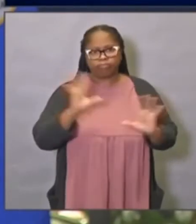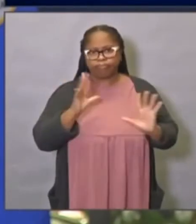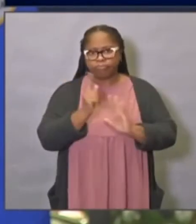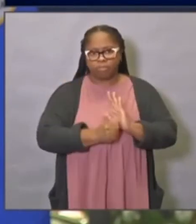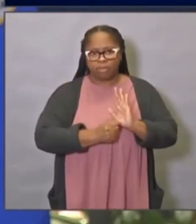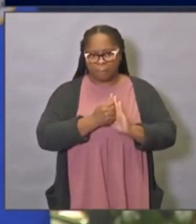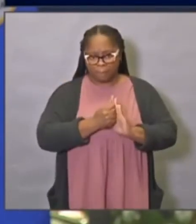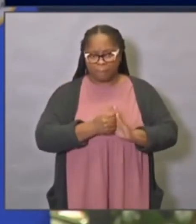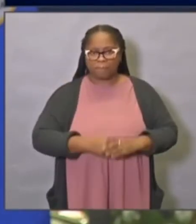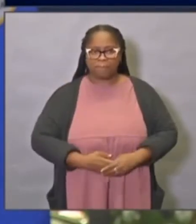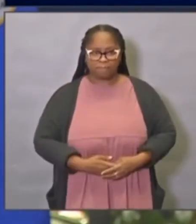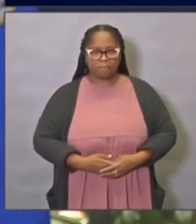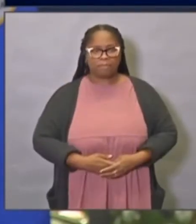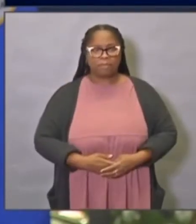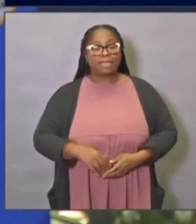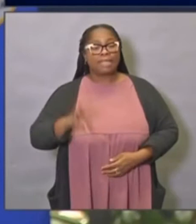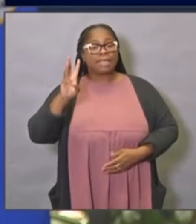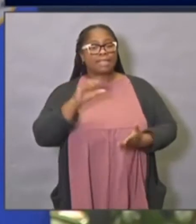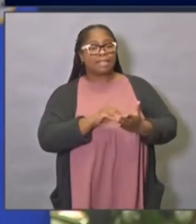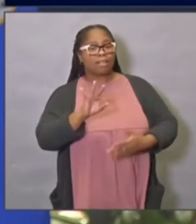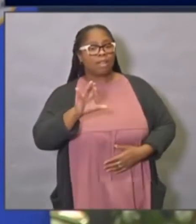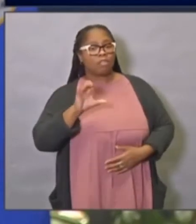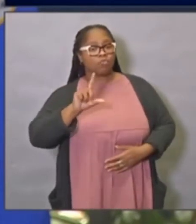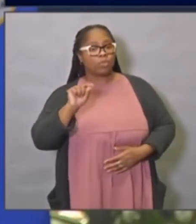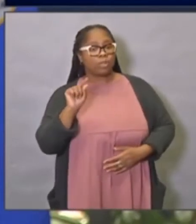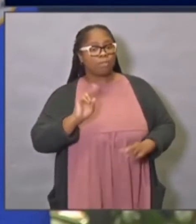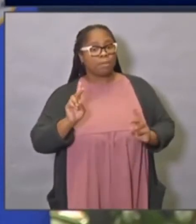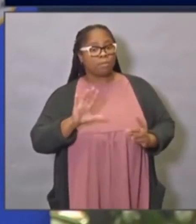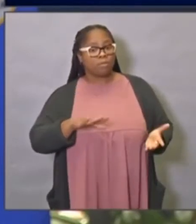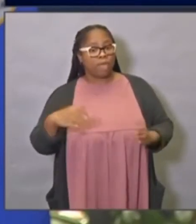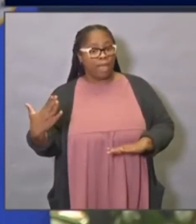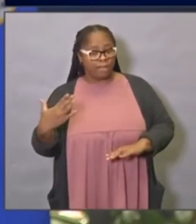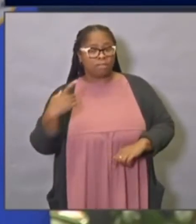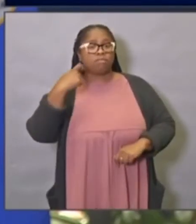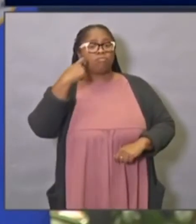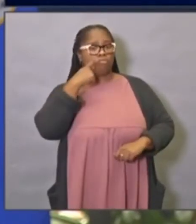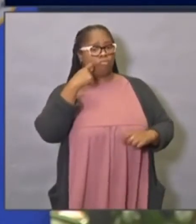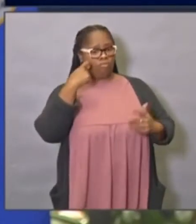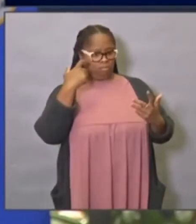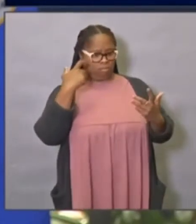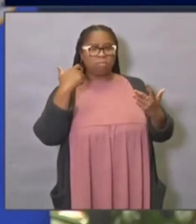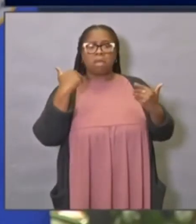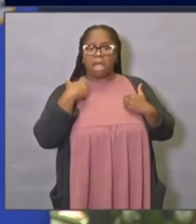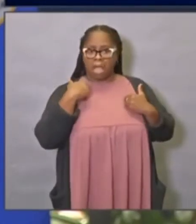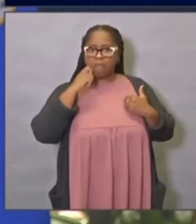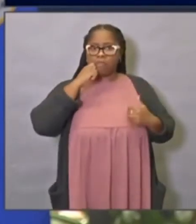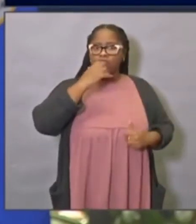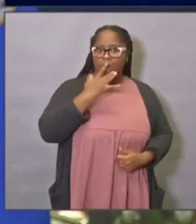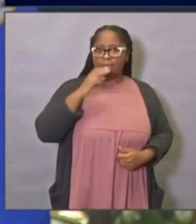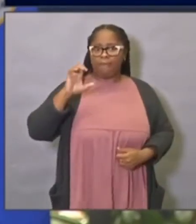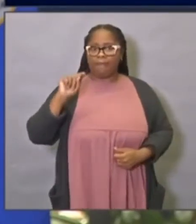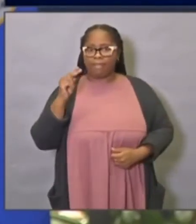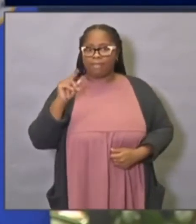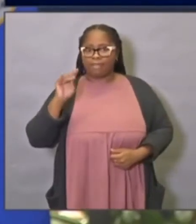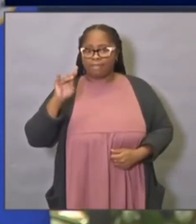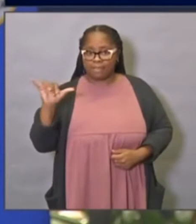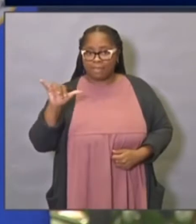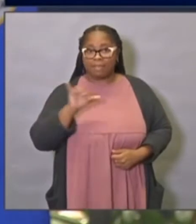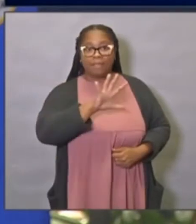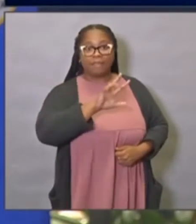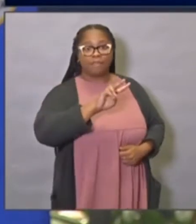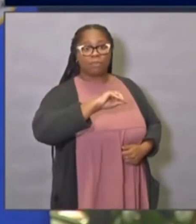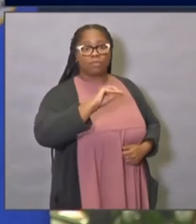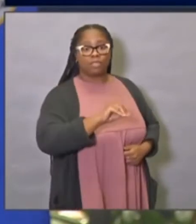the 6,920 people who have passed away where race and ethnicity has been identified, 52%